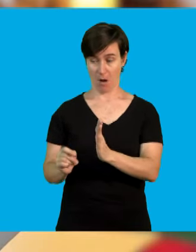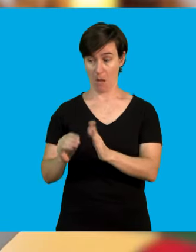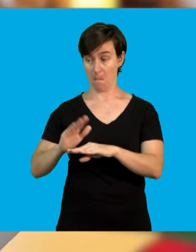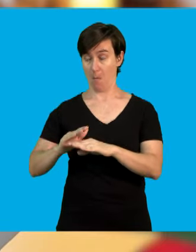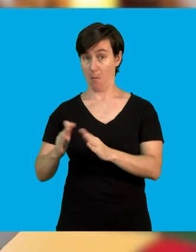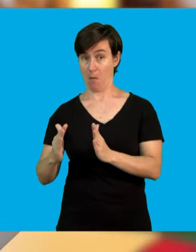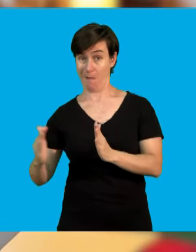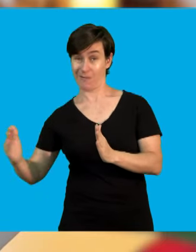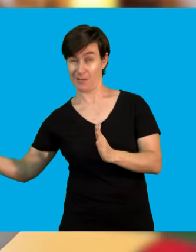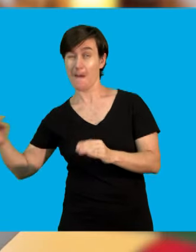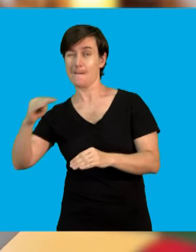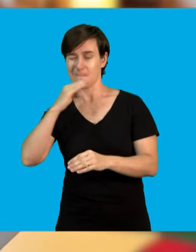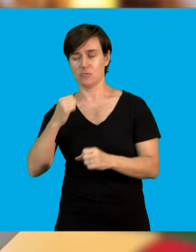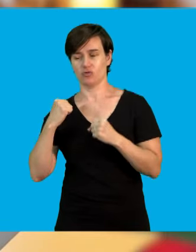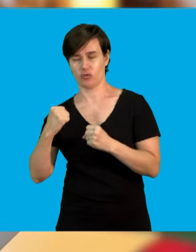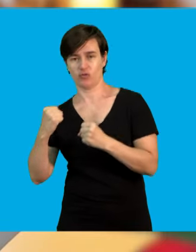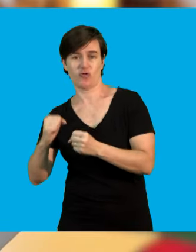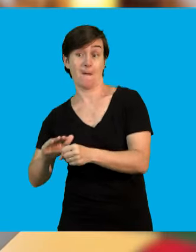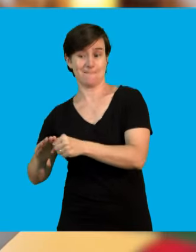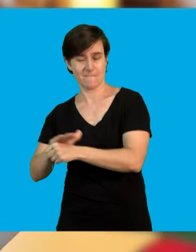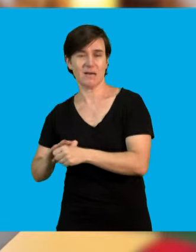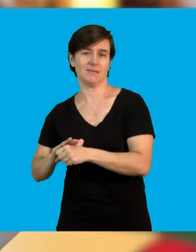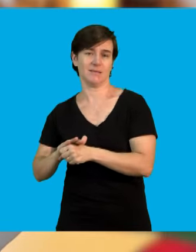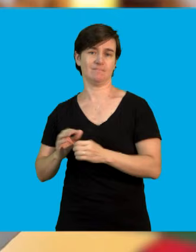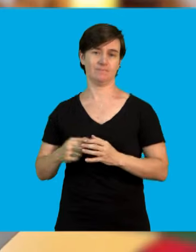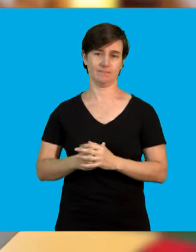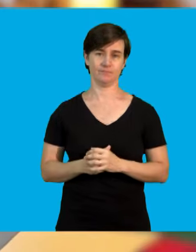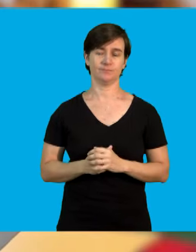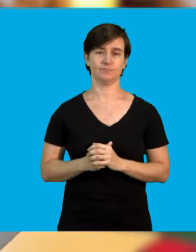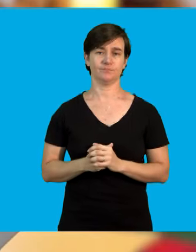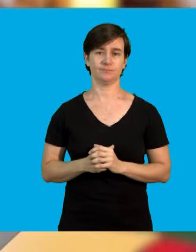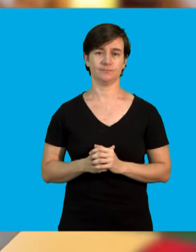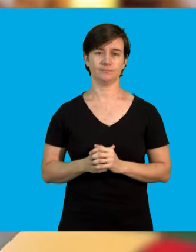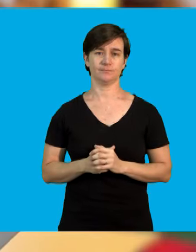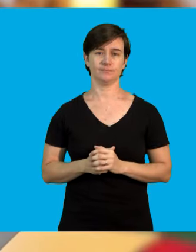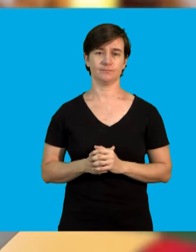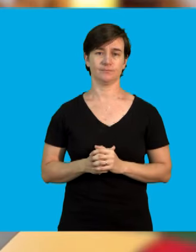away from 7, the stronger the substance becomes in terms of its basicity.